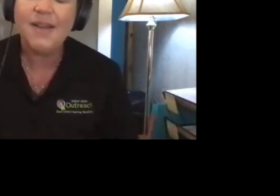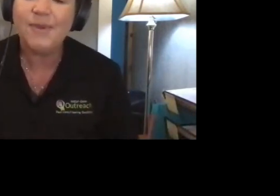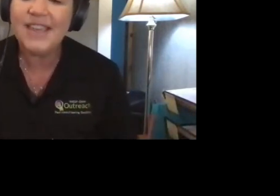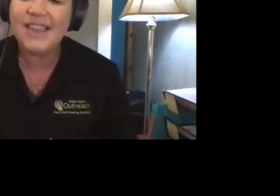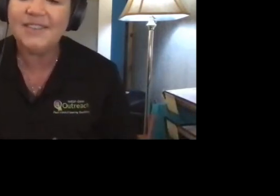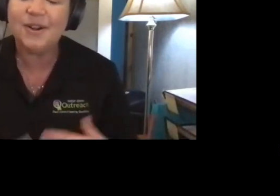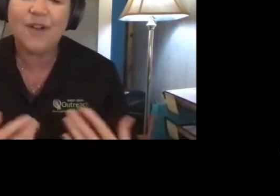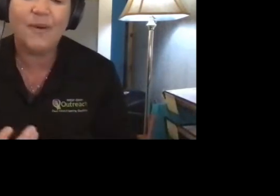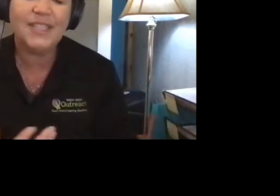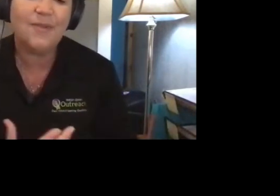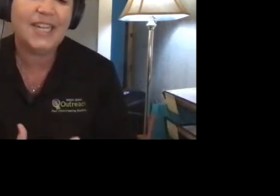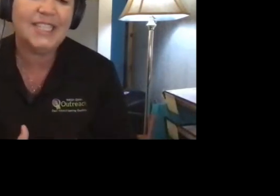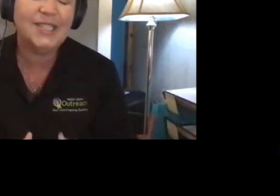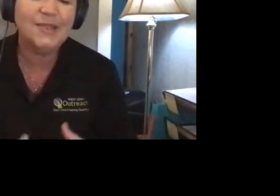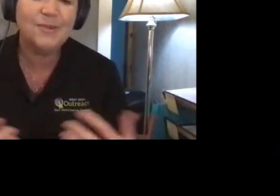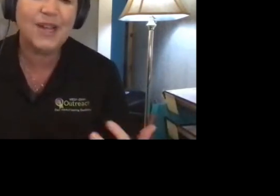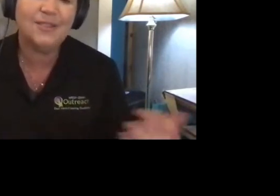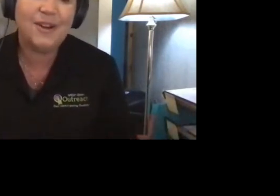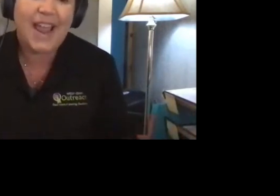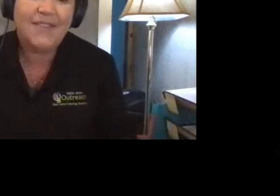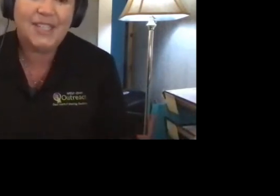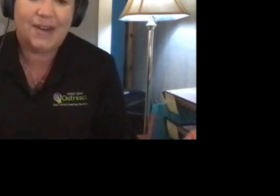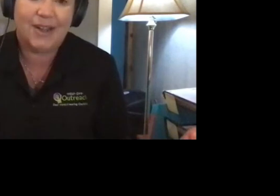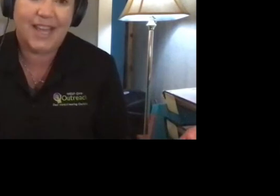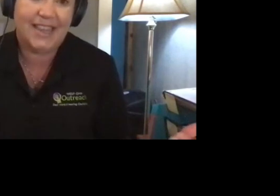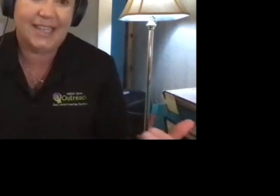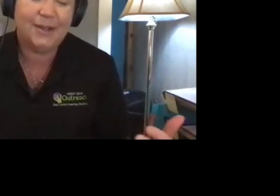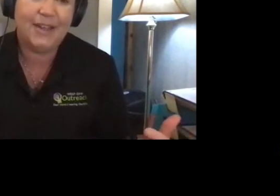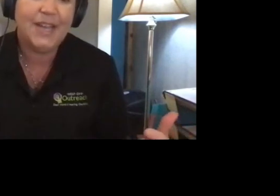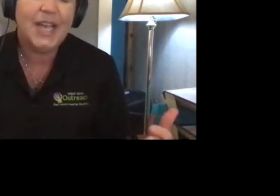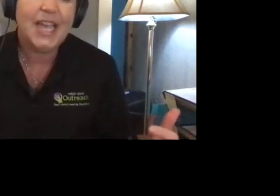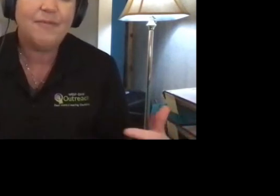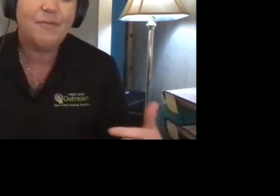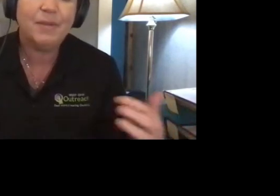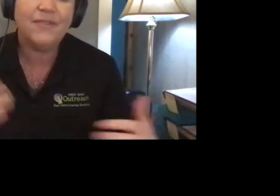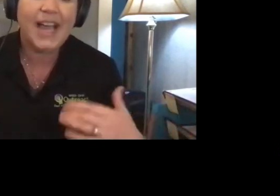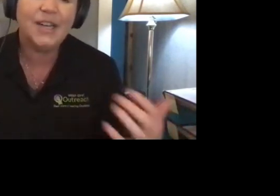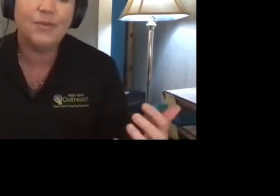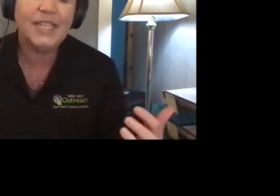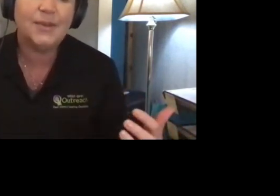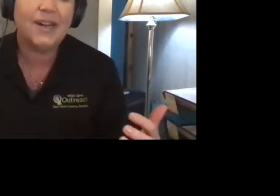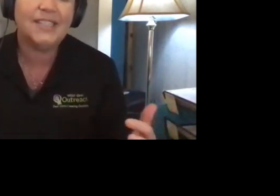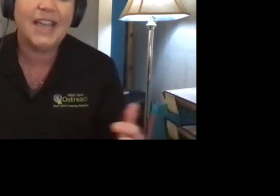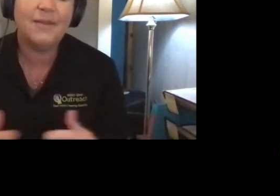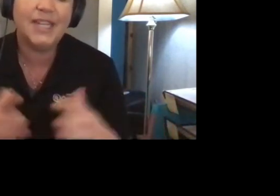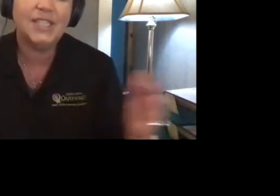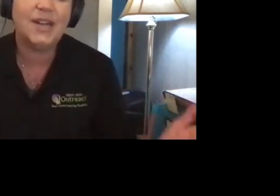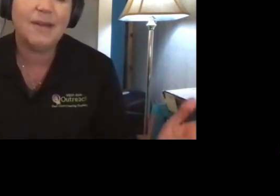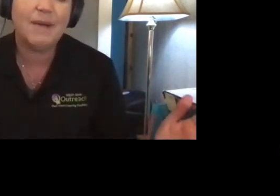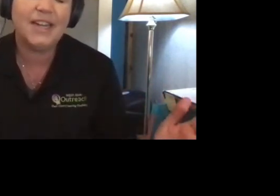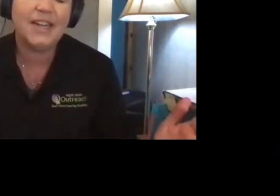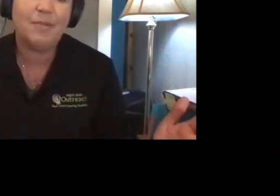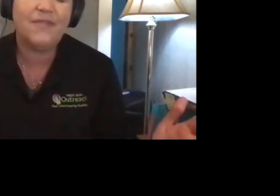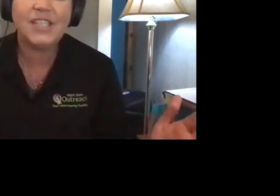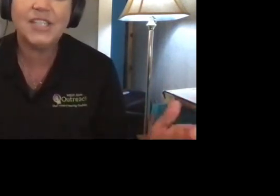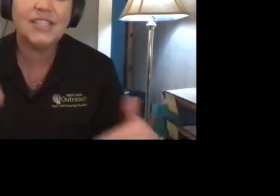And one thing that I sort of always have wanted to do was sort of have a share out like that. So if people find a resource and then we can share it